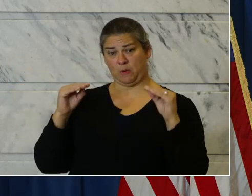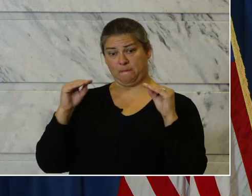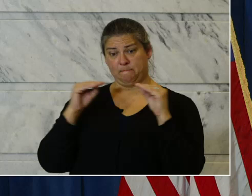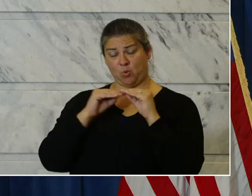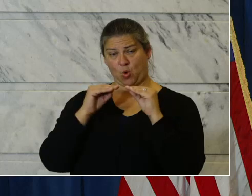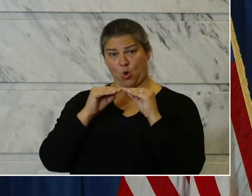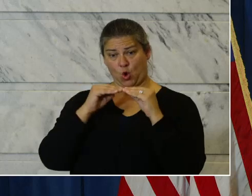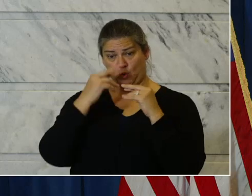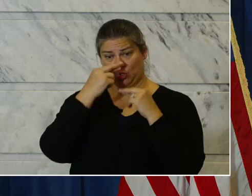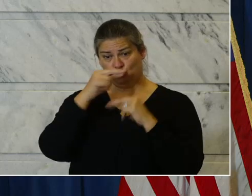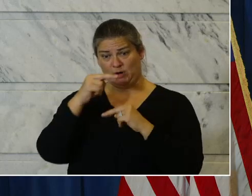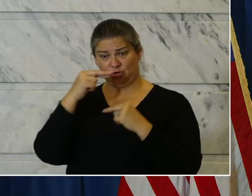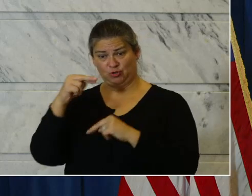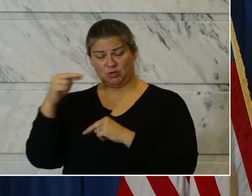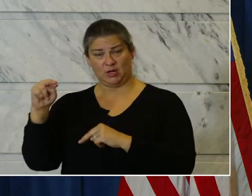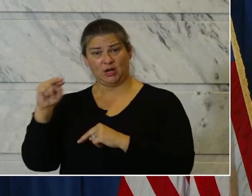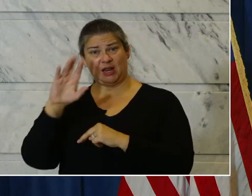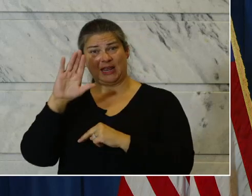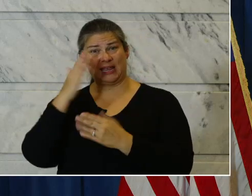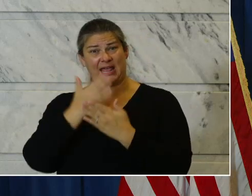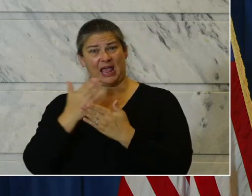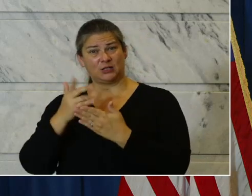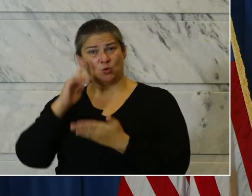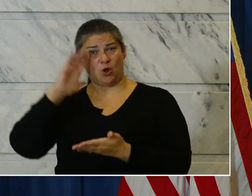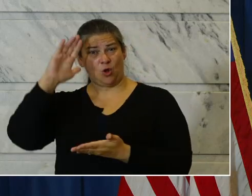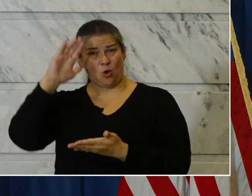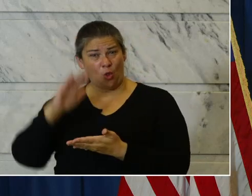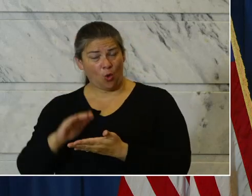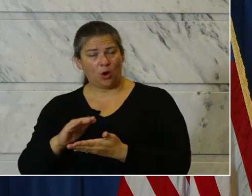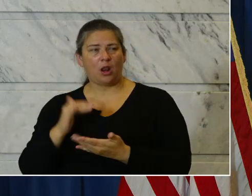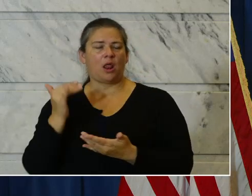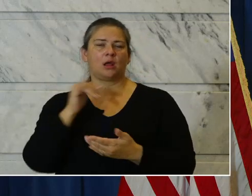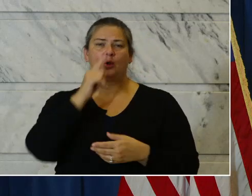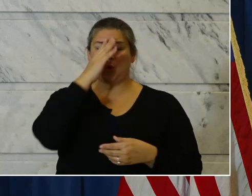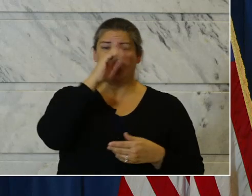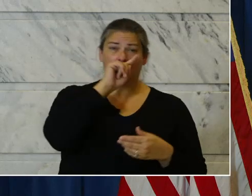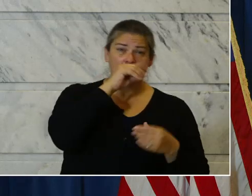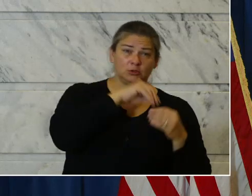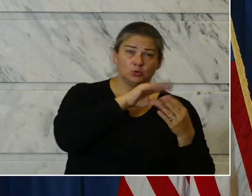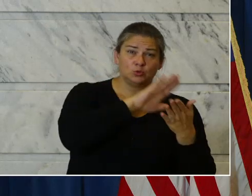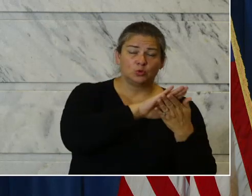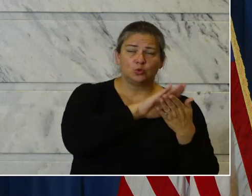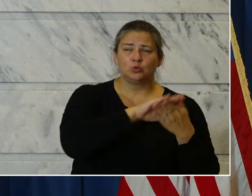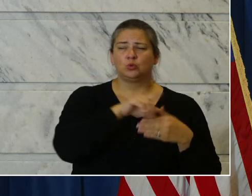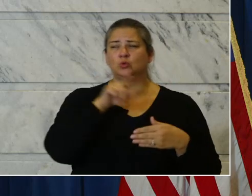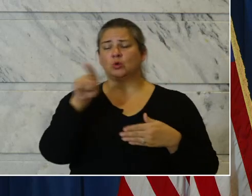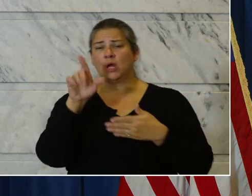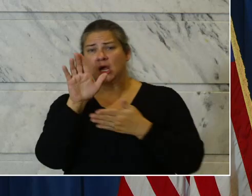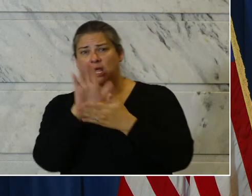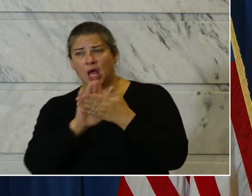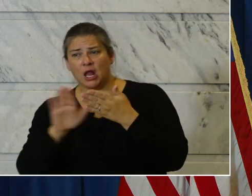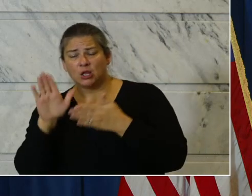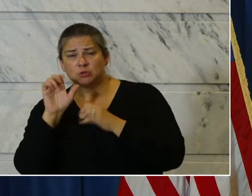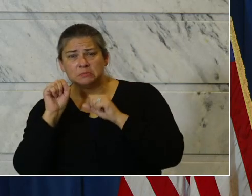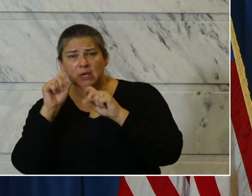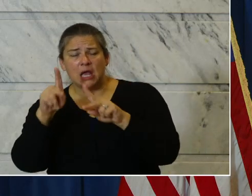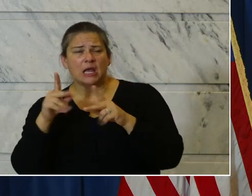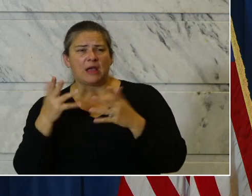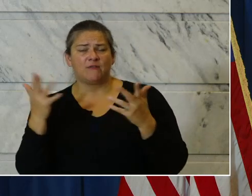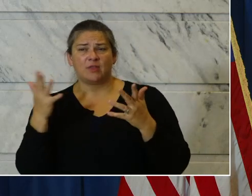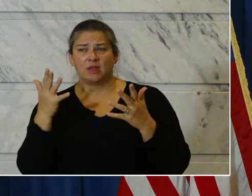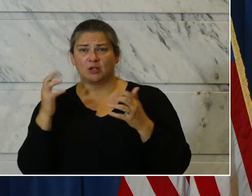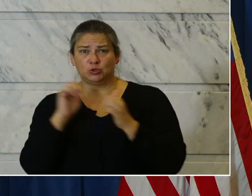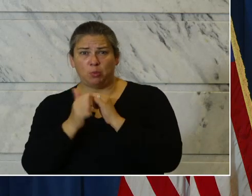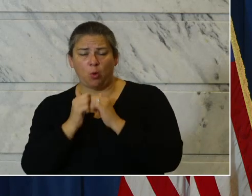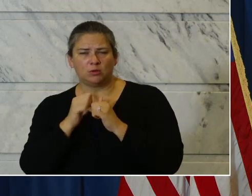in a situation with kids in school, college back in session, fall sports, all that happening, that's going to bring